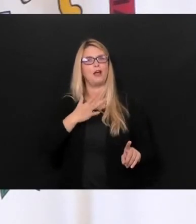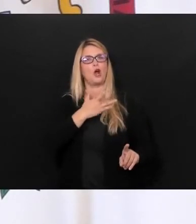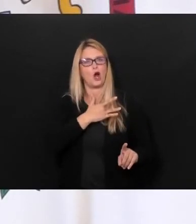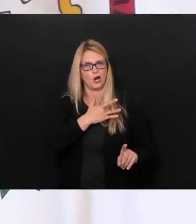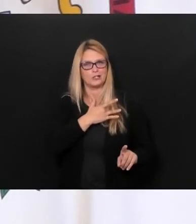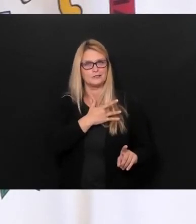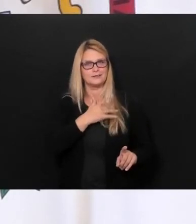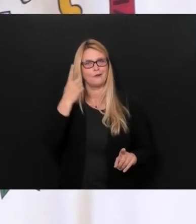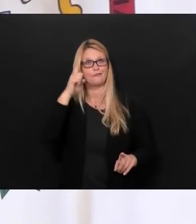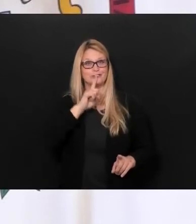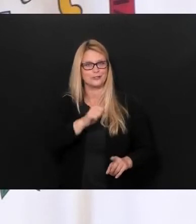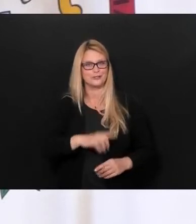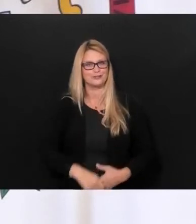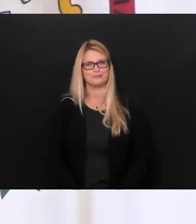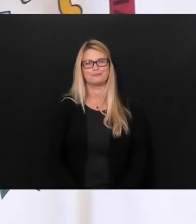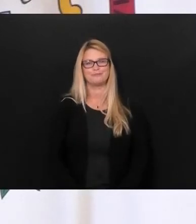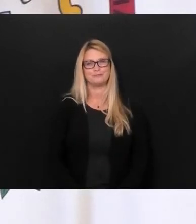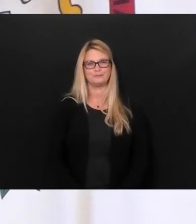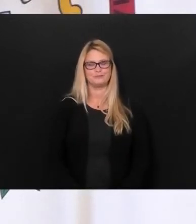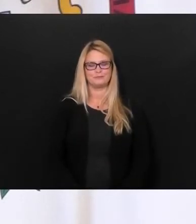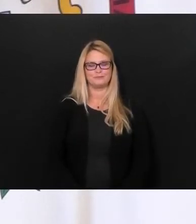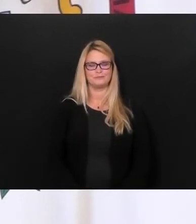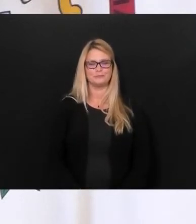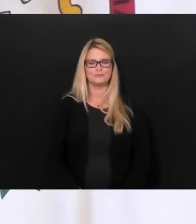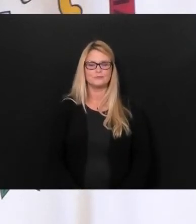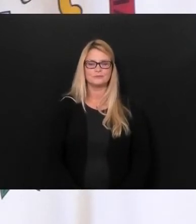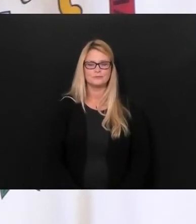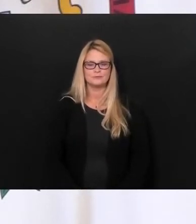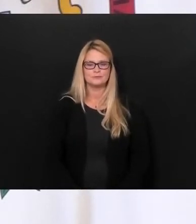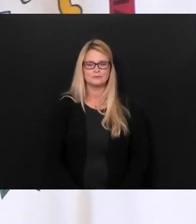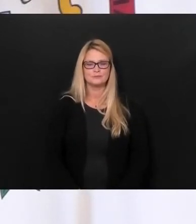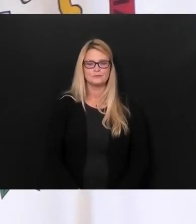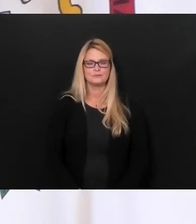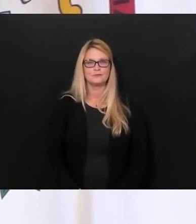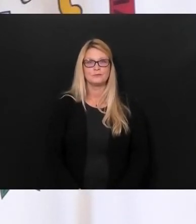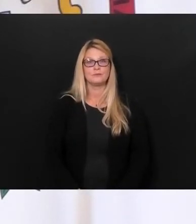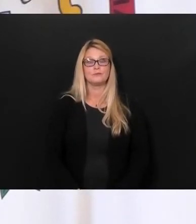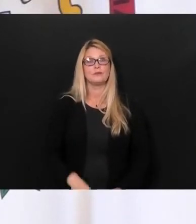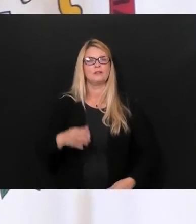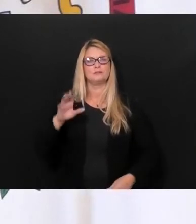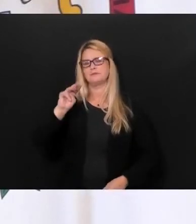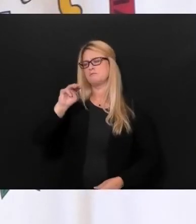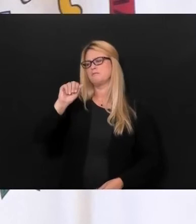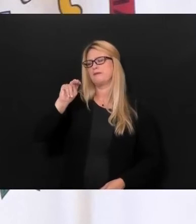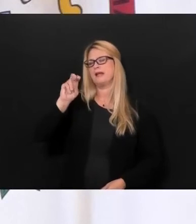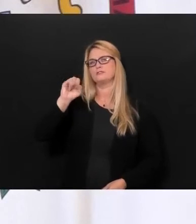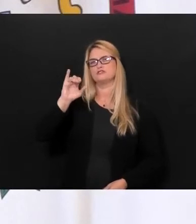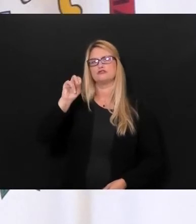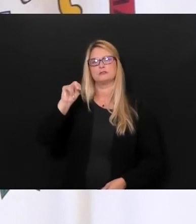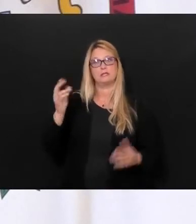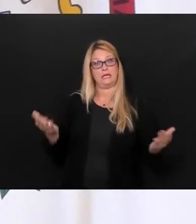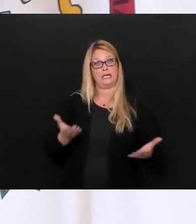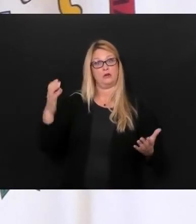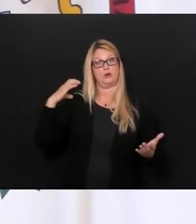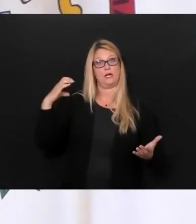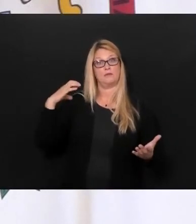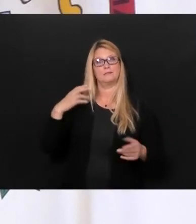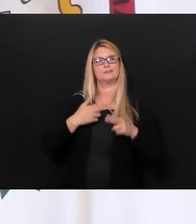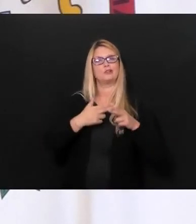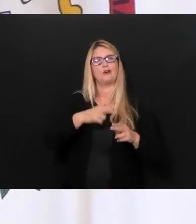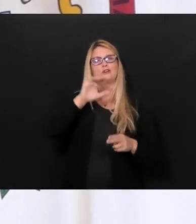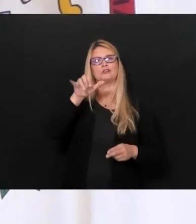sure. And we did a little thing over at the mansion, and everything is, you know, a joyful night, and